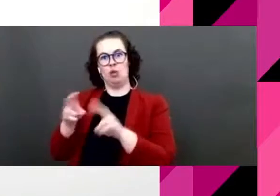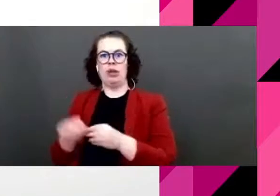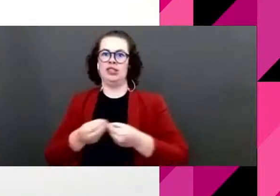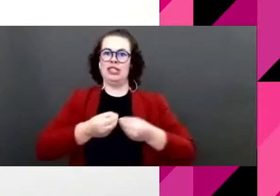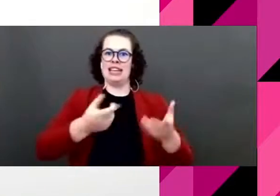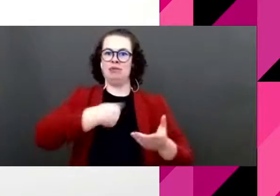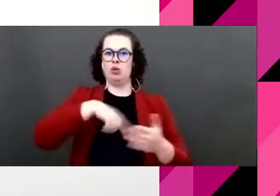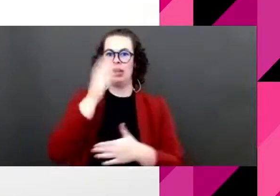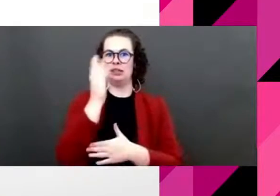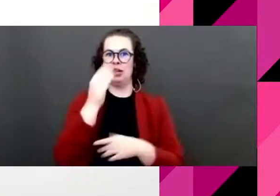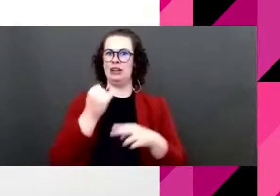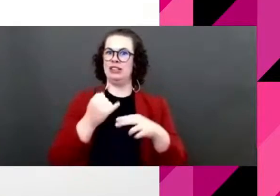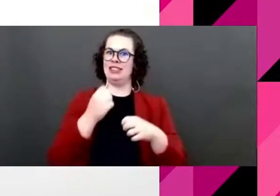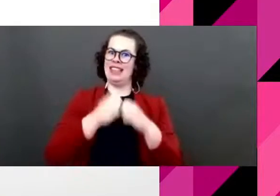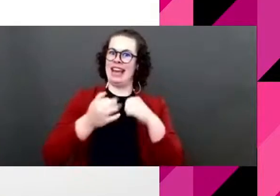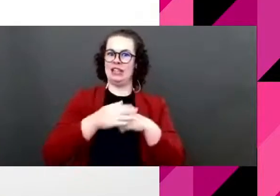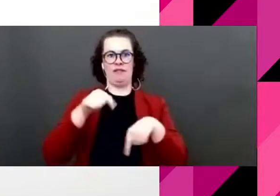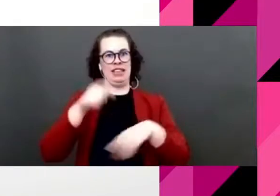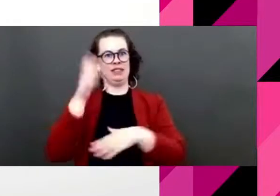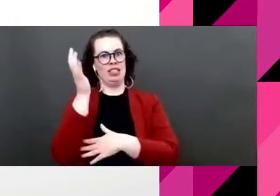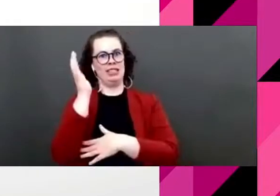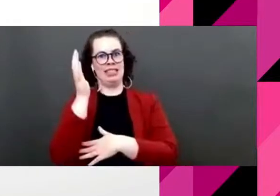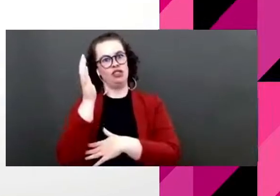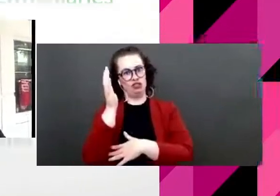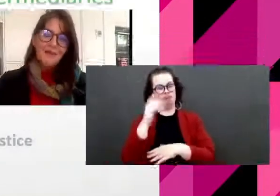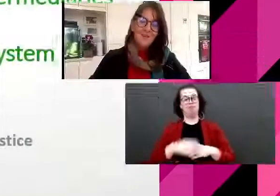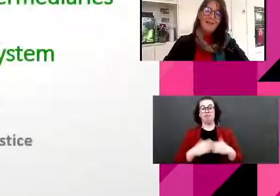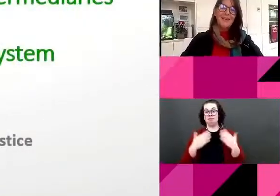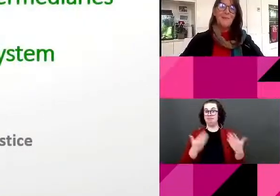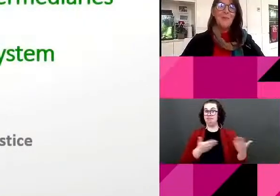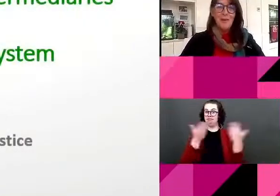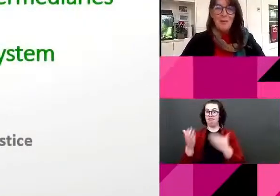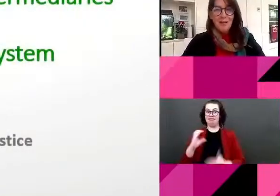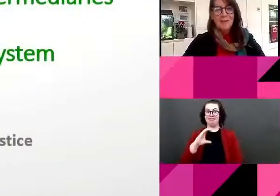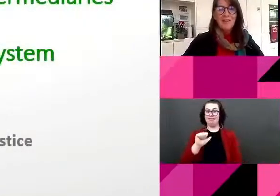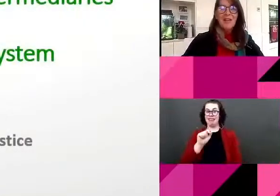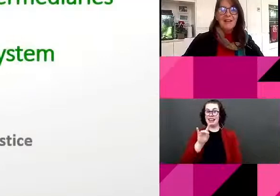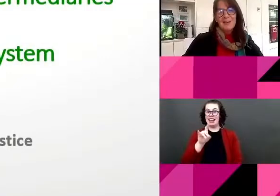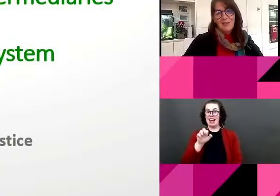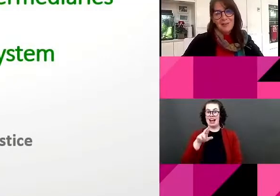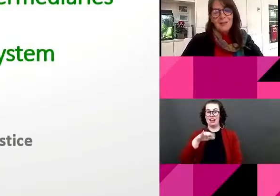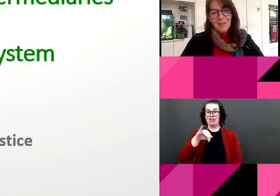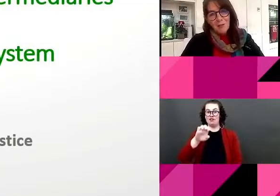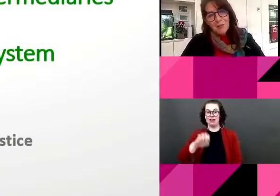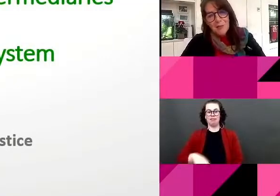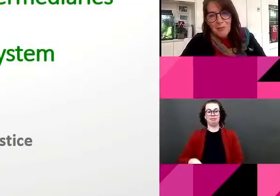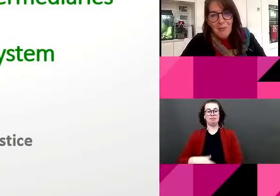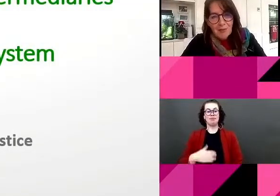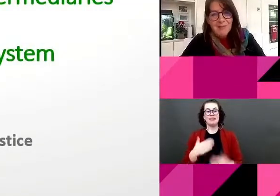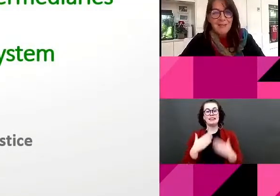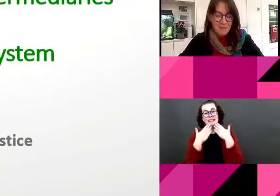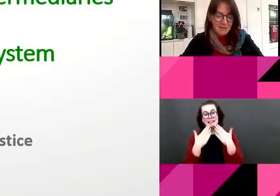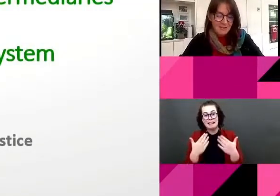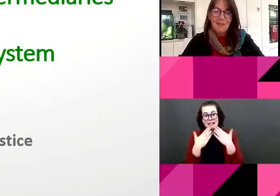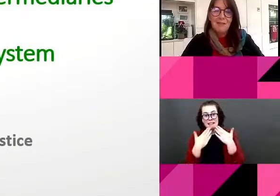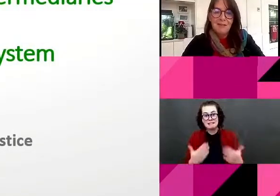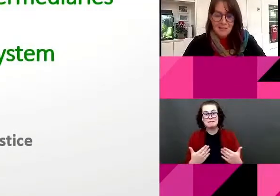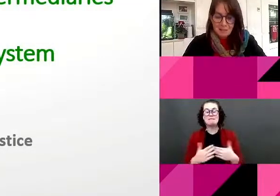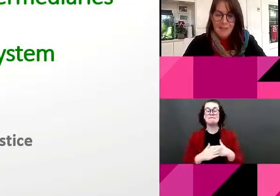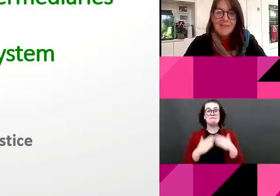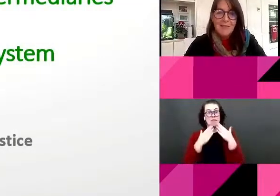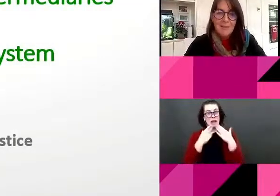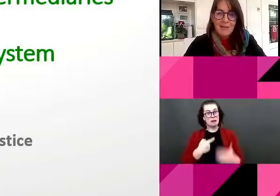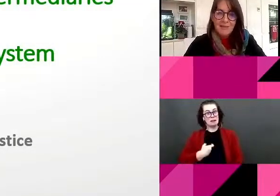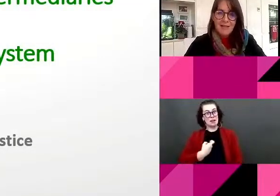session. And with that, Catherine, you have the floor. Thank you very much. Thank you so much for inviting me